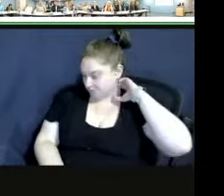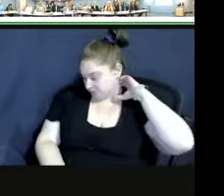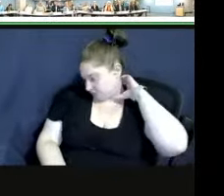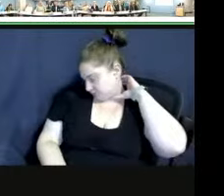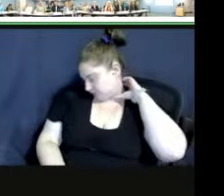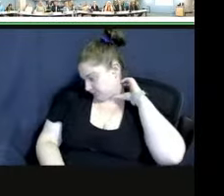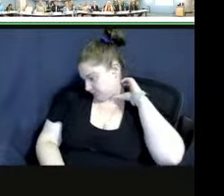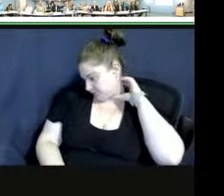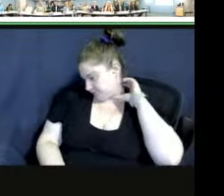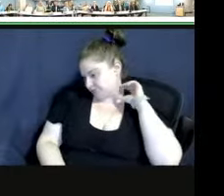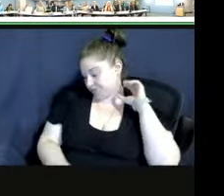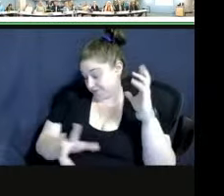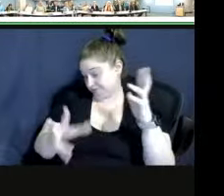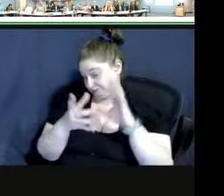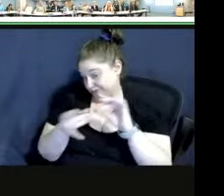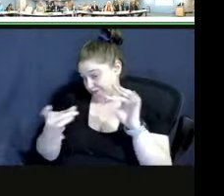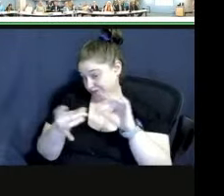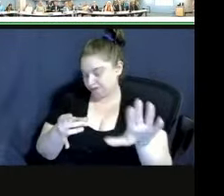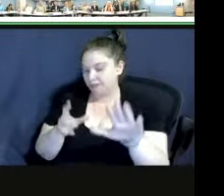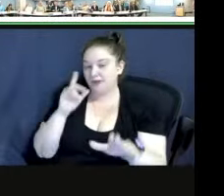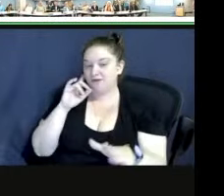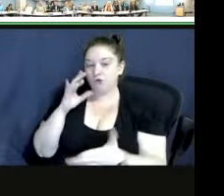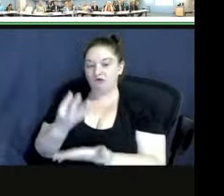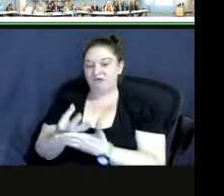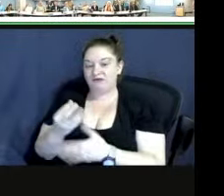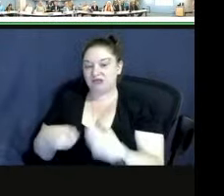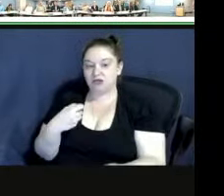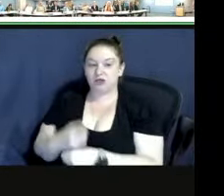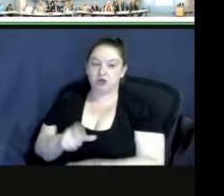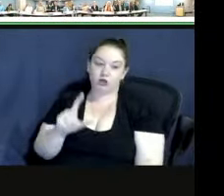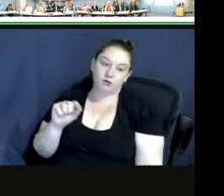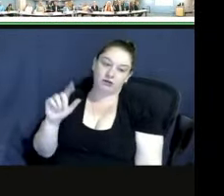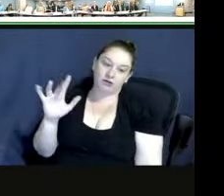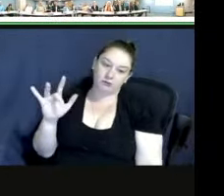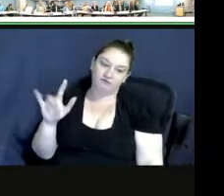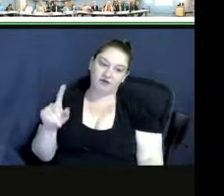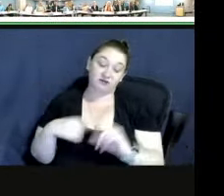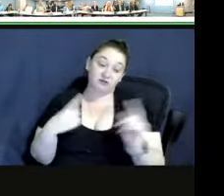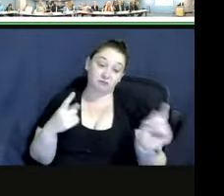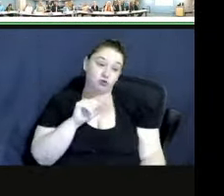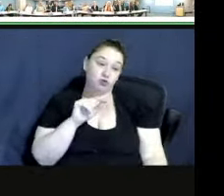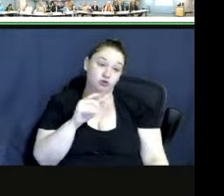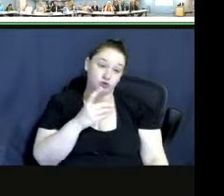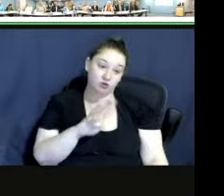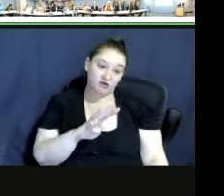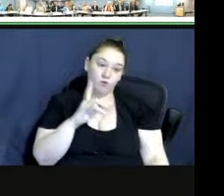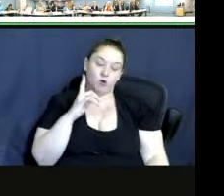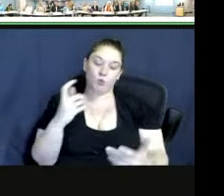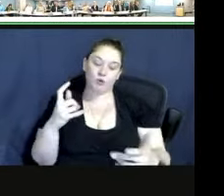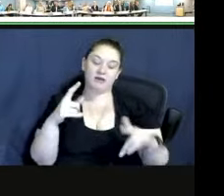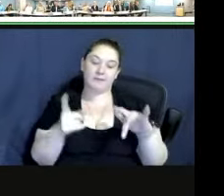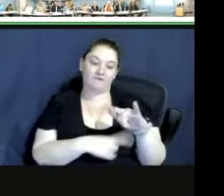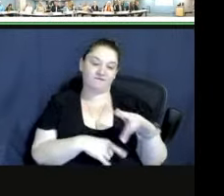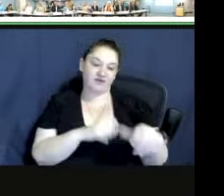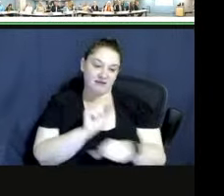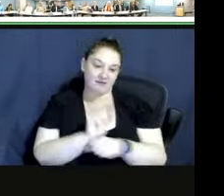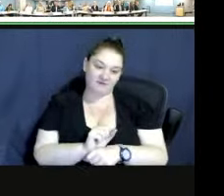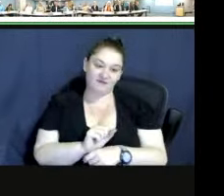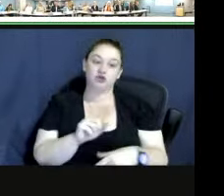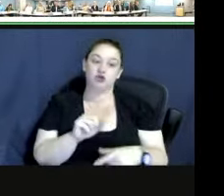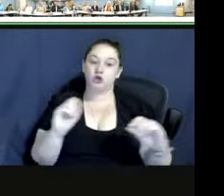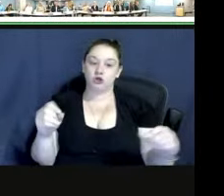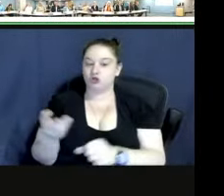And I should note for fiscal year 2025, as opposed to 2024, they're vacant positions, right? There's no layoffs.